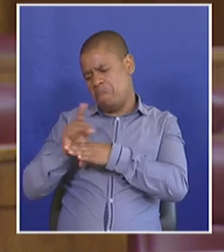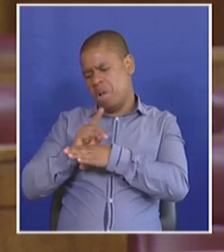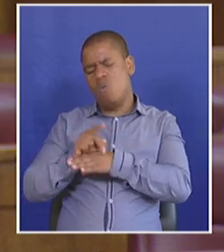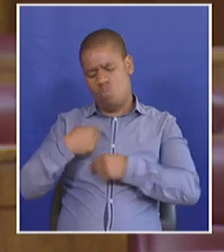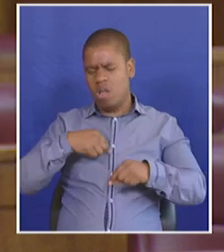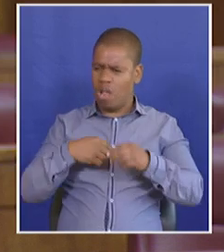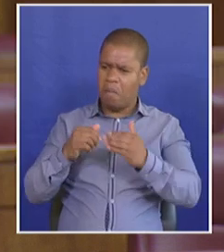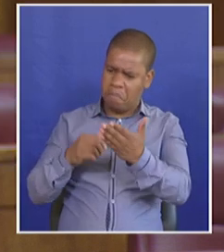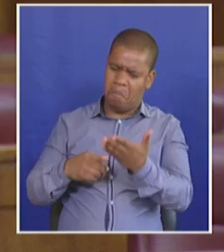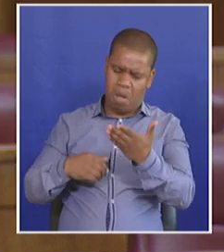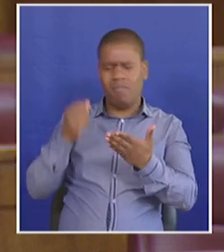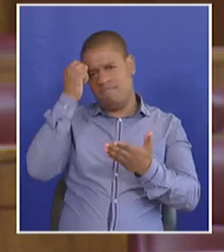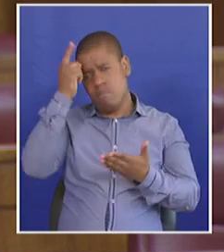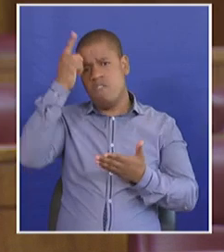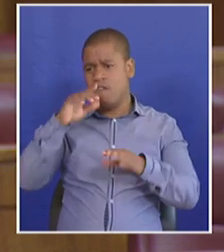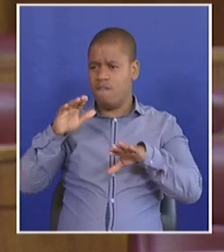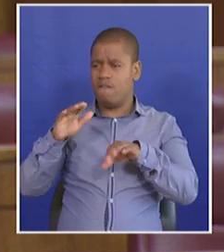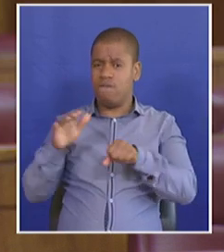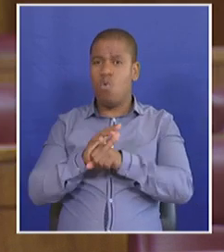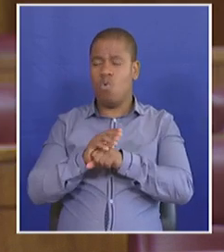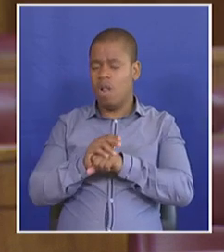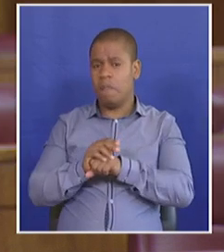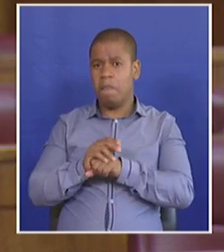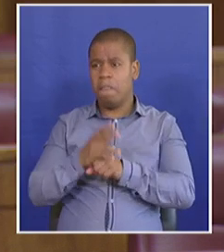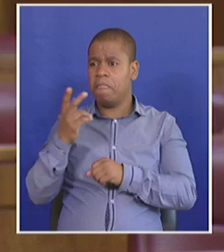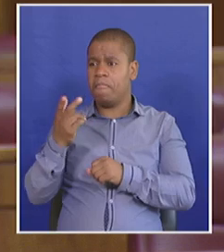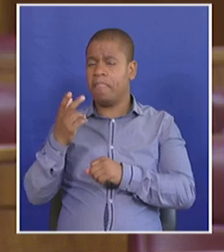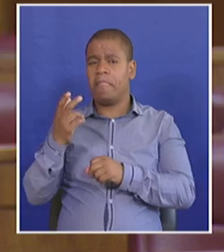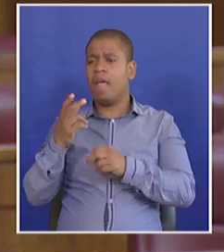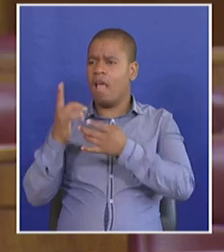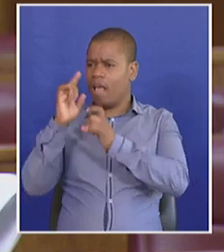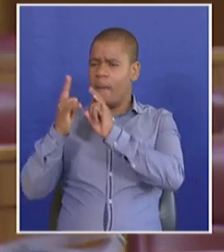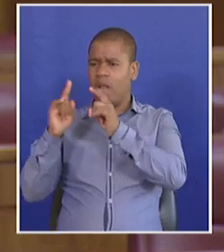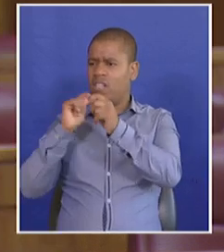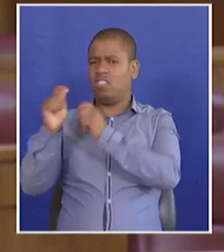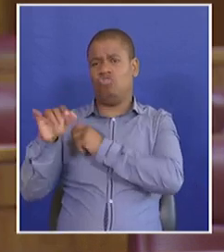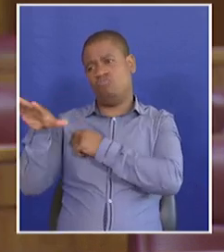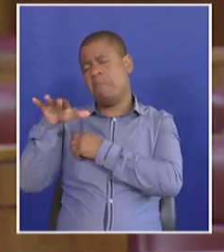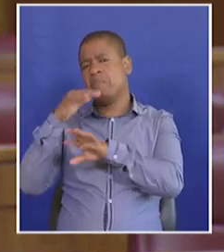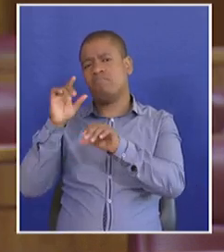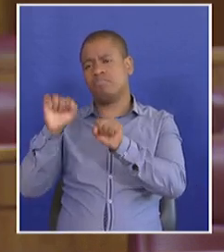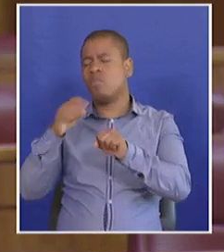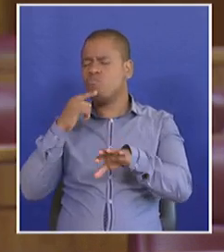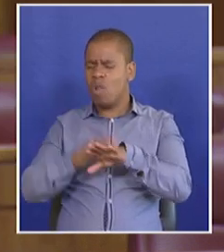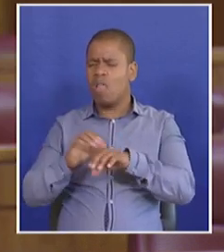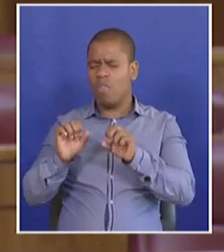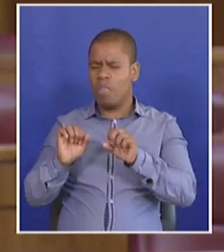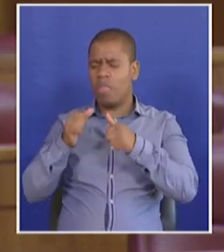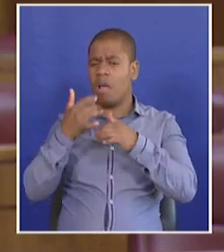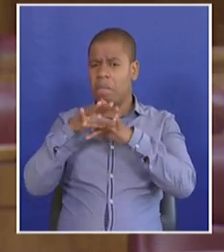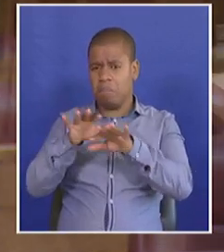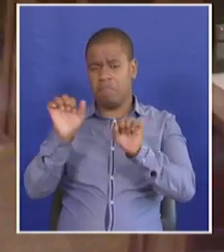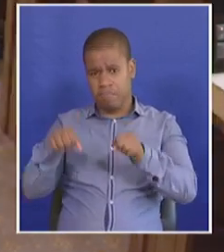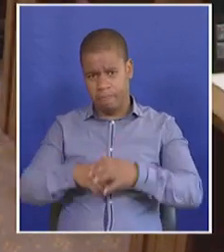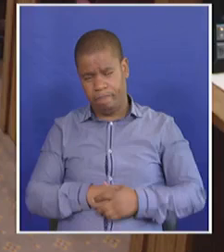understand urbanization and forward planning to accommodate that? Thank you. Honourable Minister.